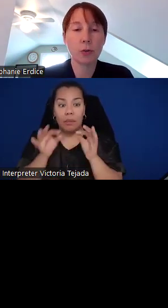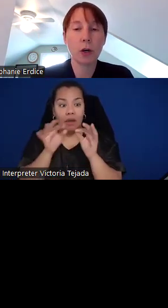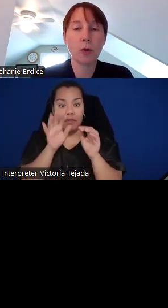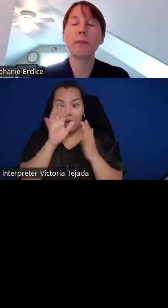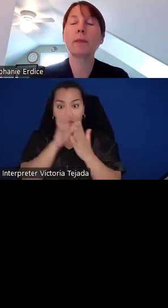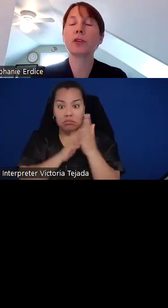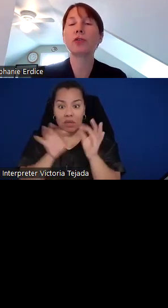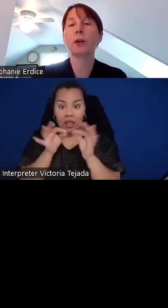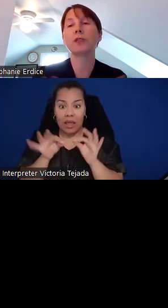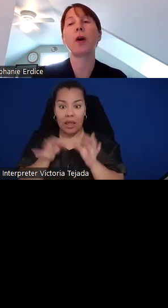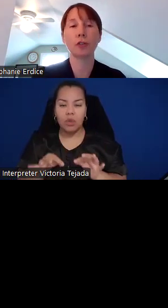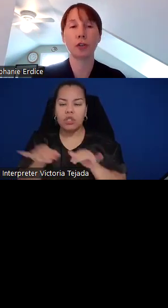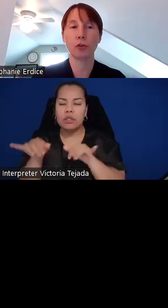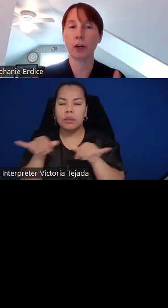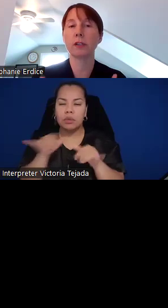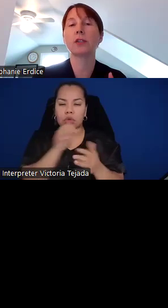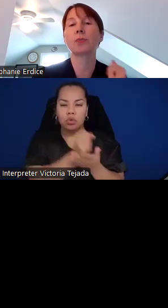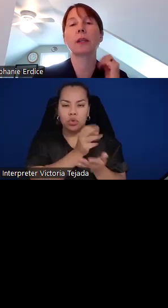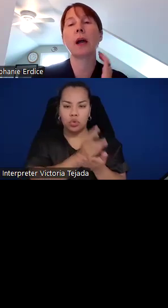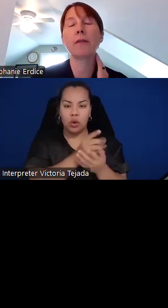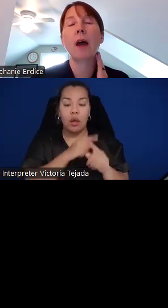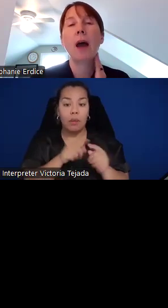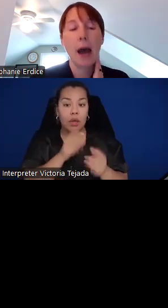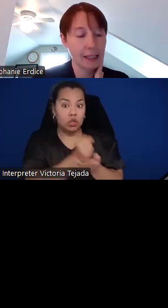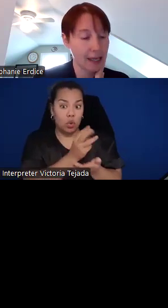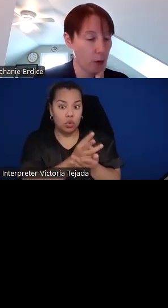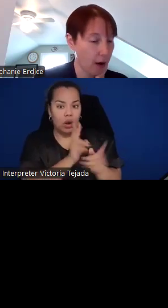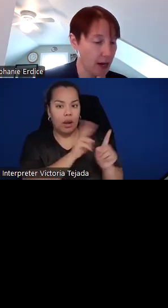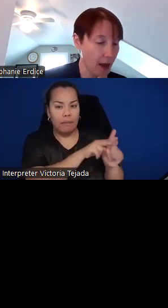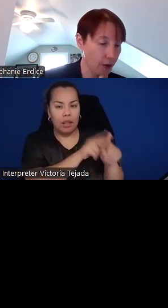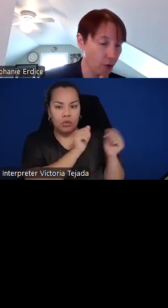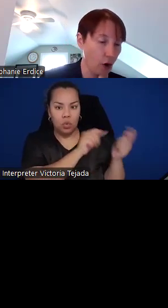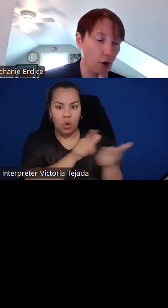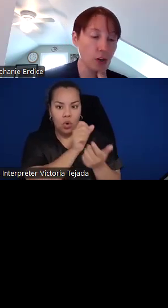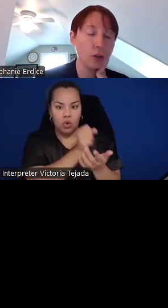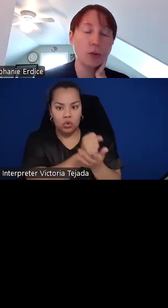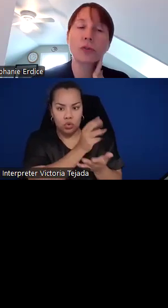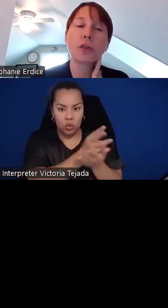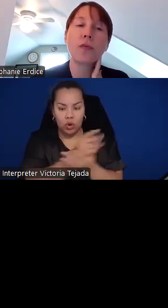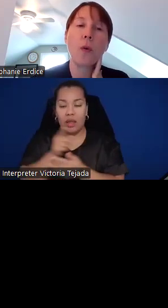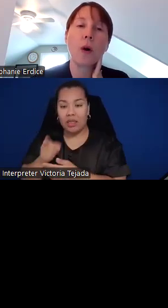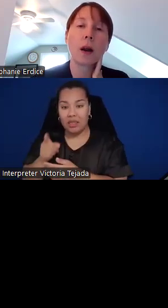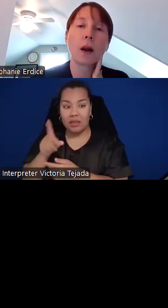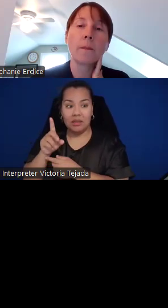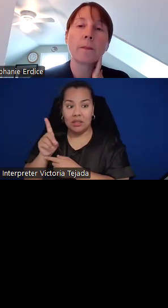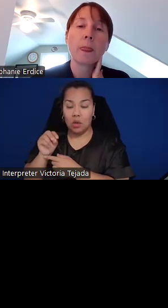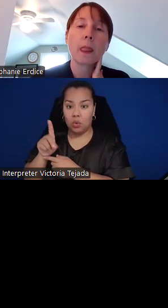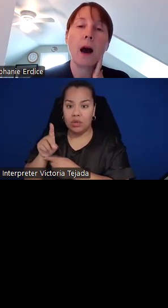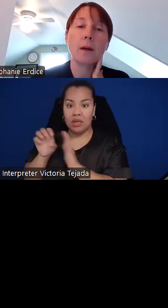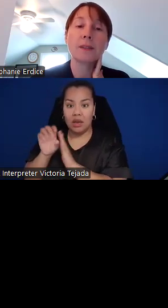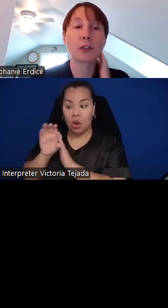to the social work one, but social work is for all social workers. This is really kind of an example of an ethical code used